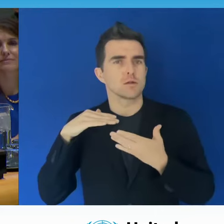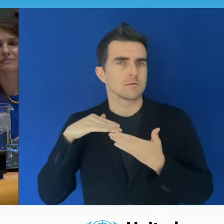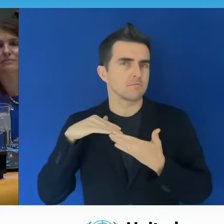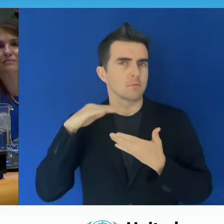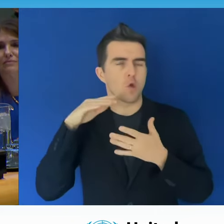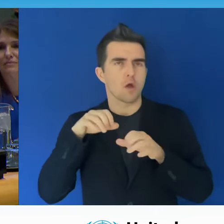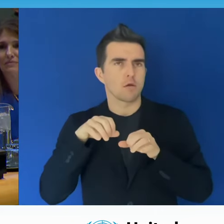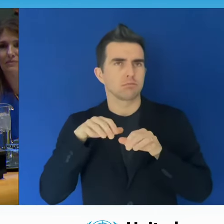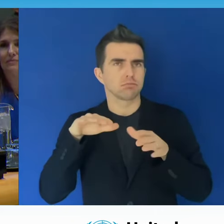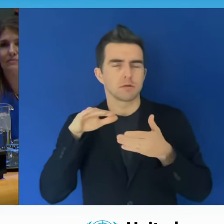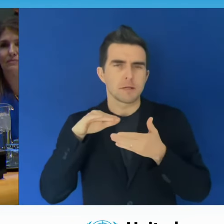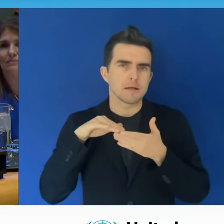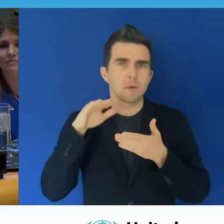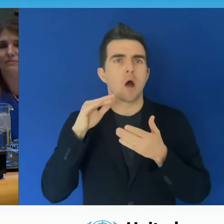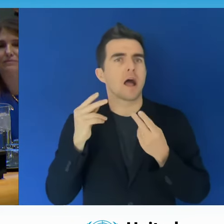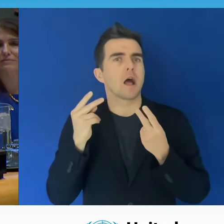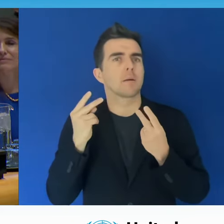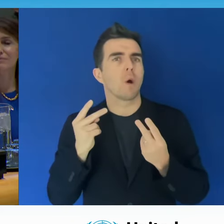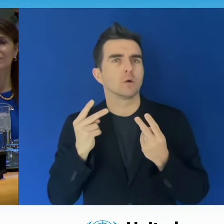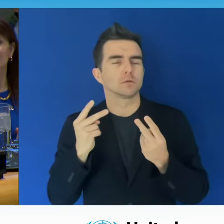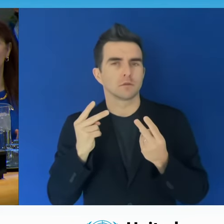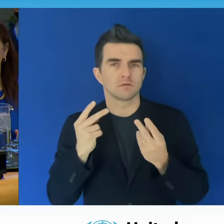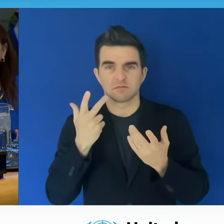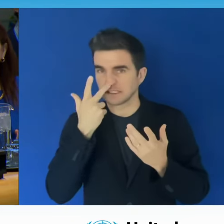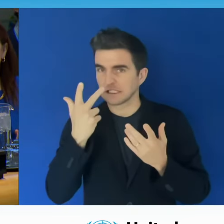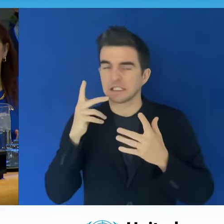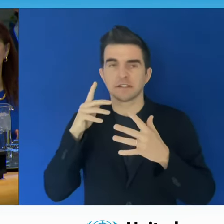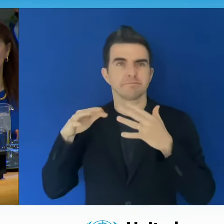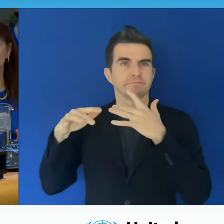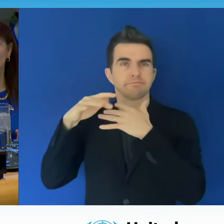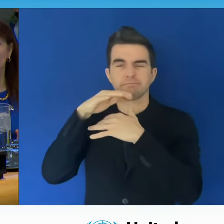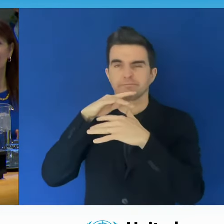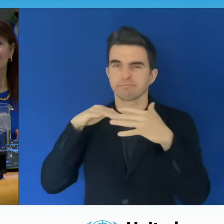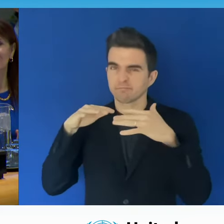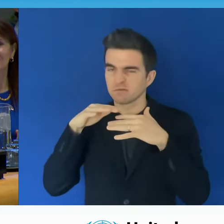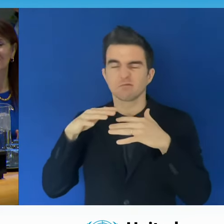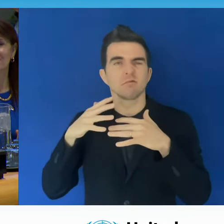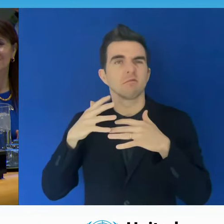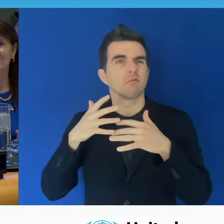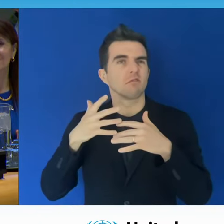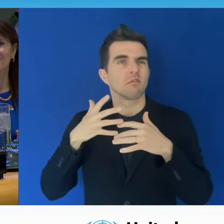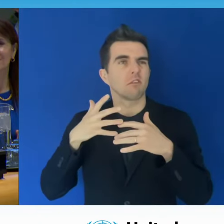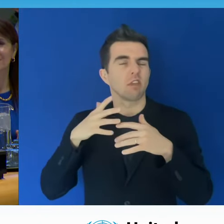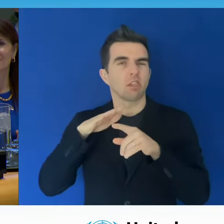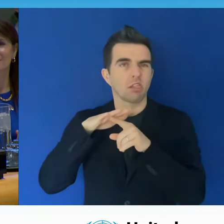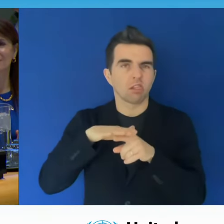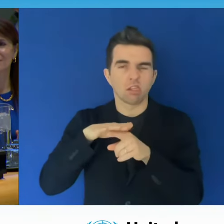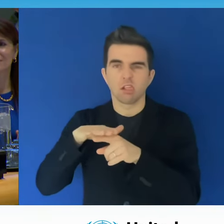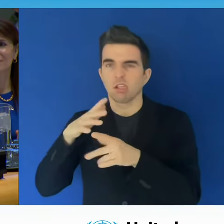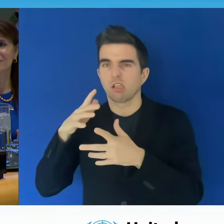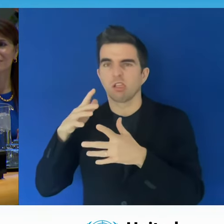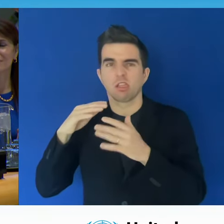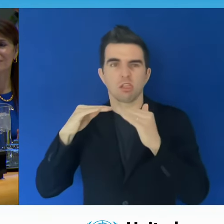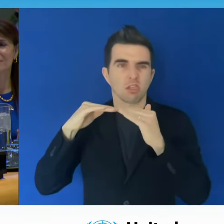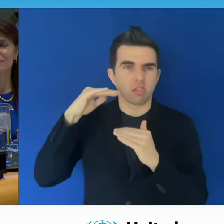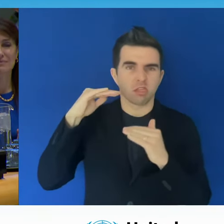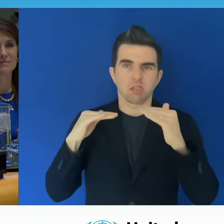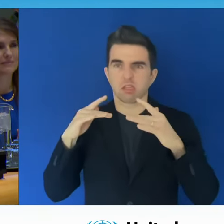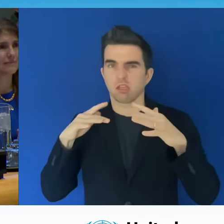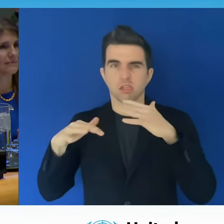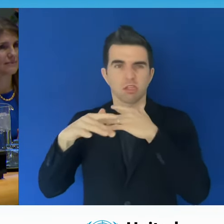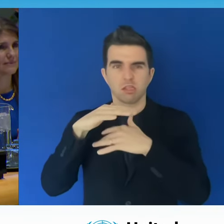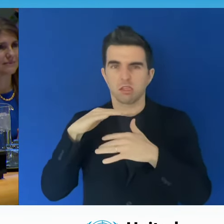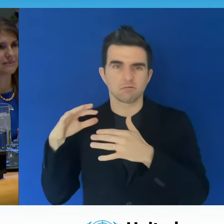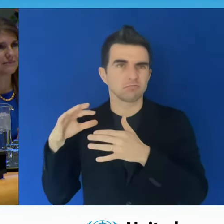families trapped in poverty, and young people out of school. The climate crisis is spiraling downwards